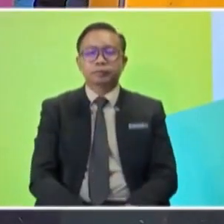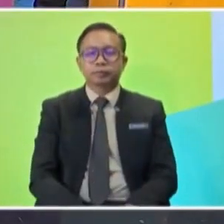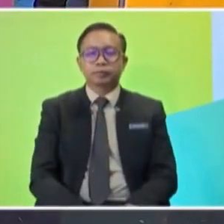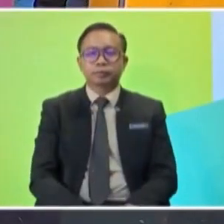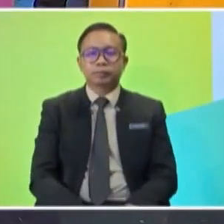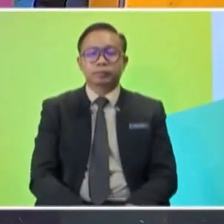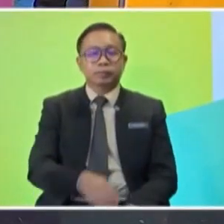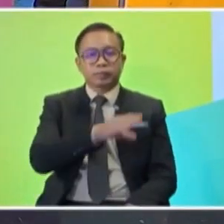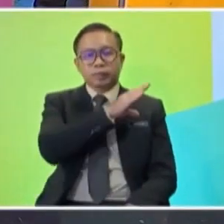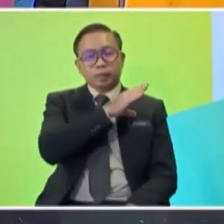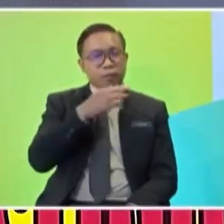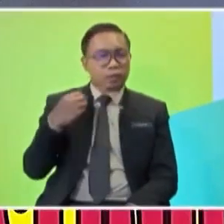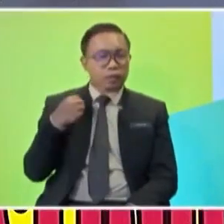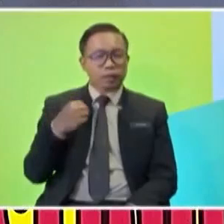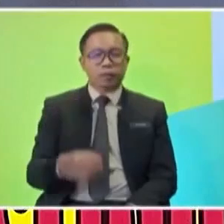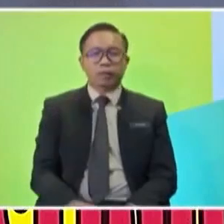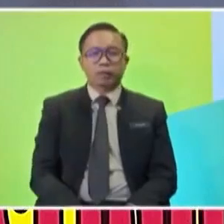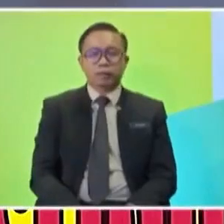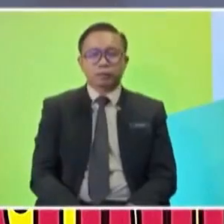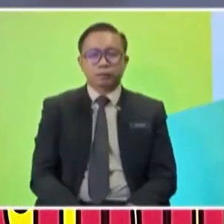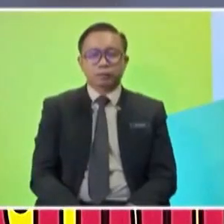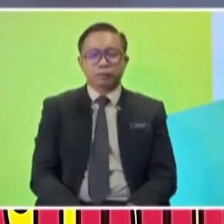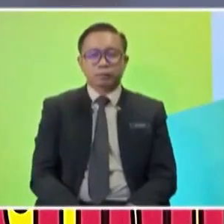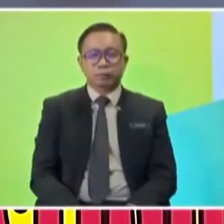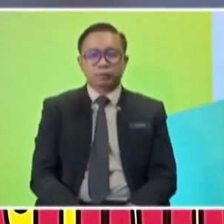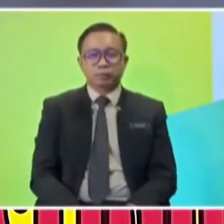Okay, and